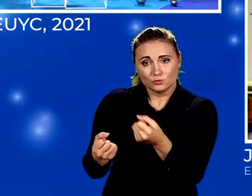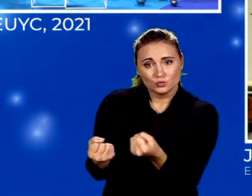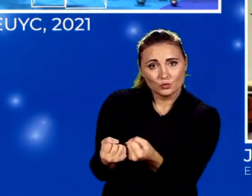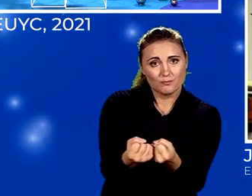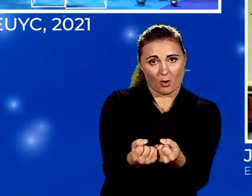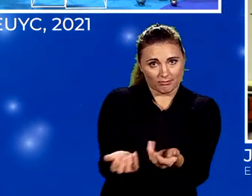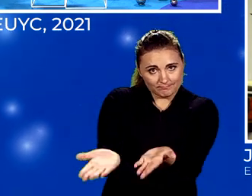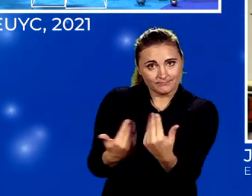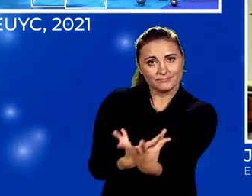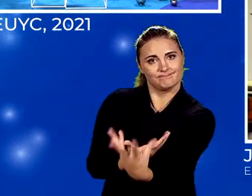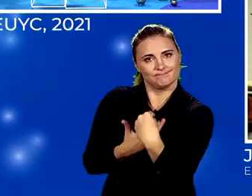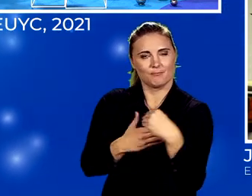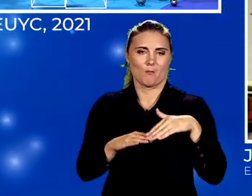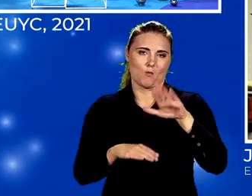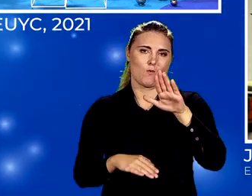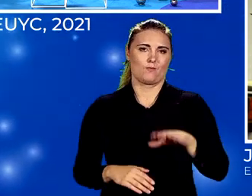is